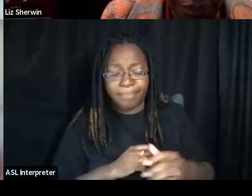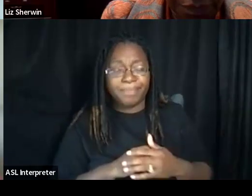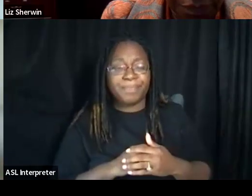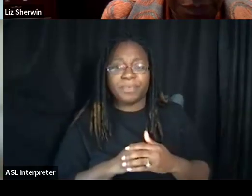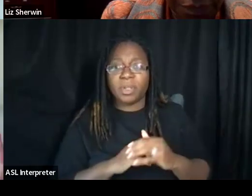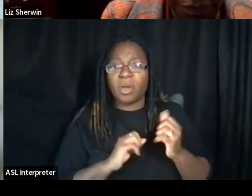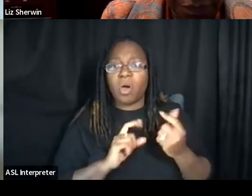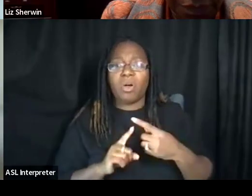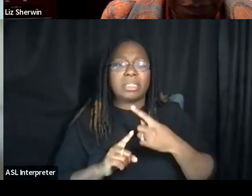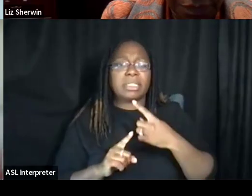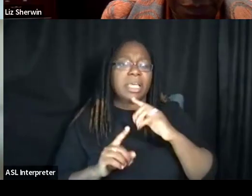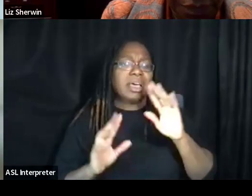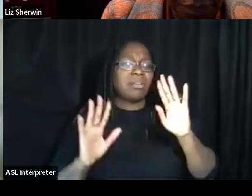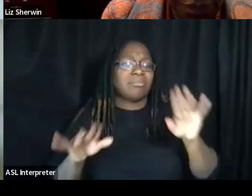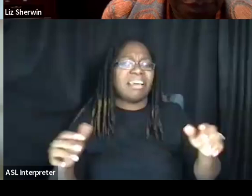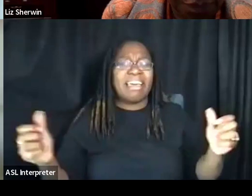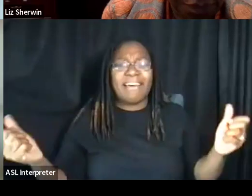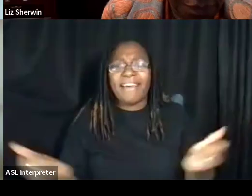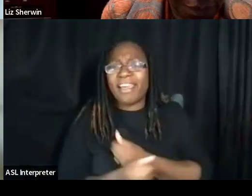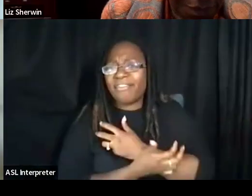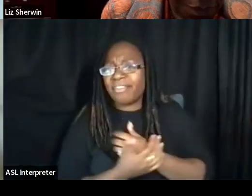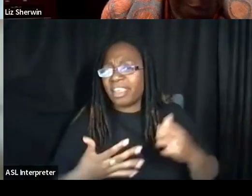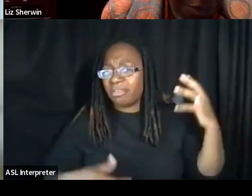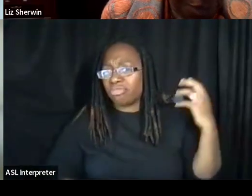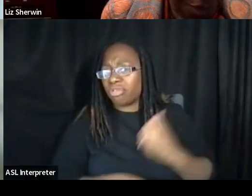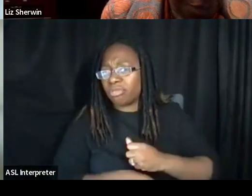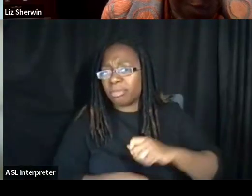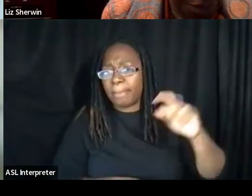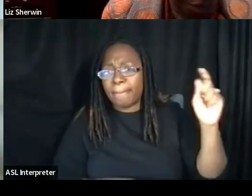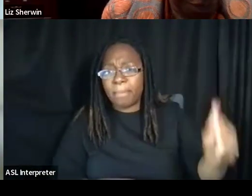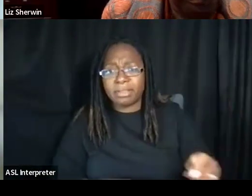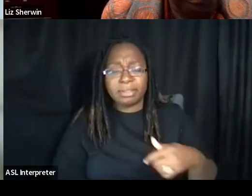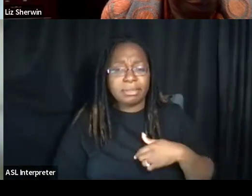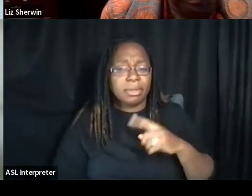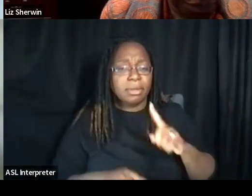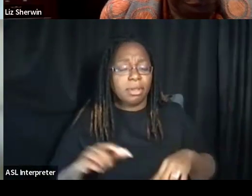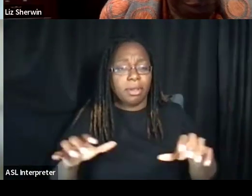everybody's like, oh, we're just going to shut everything down. Nobody's going to do anything. We can't have an